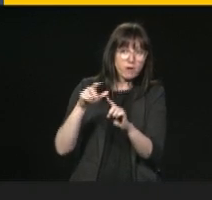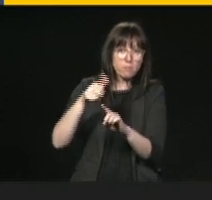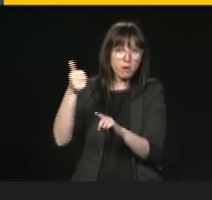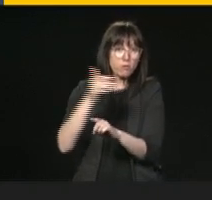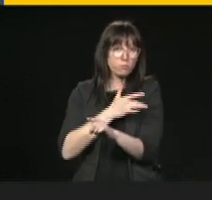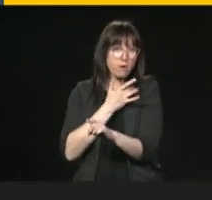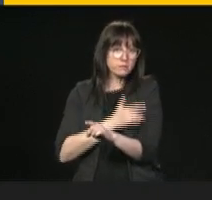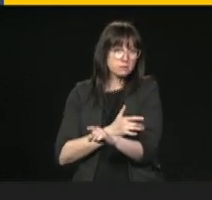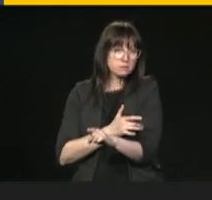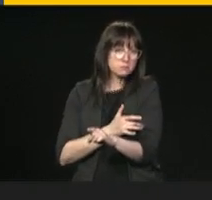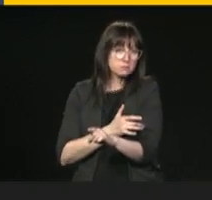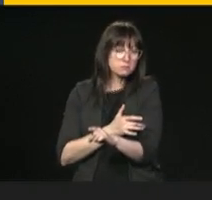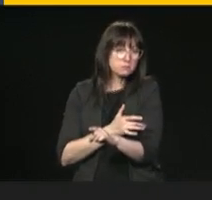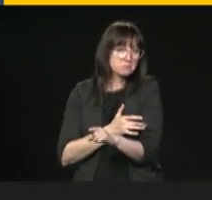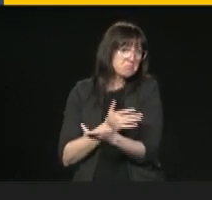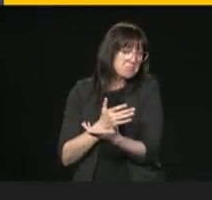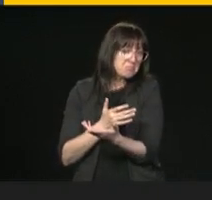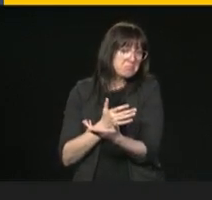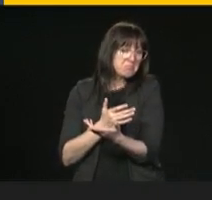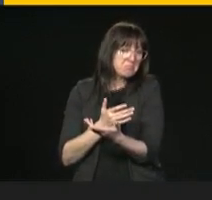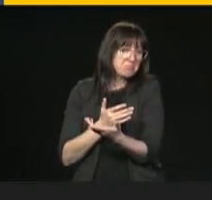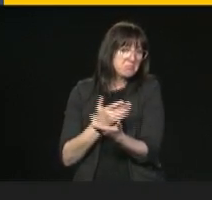like look into that request.